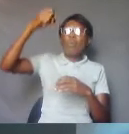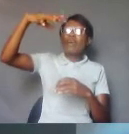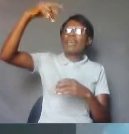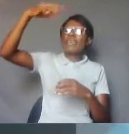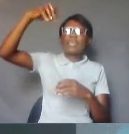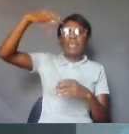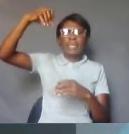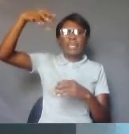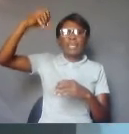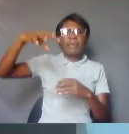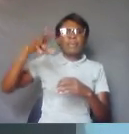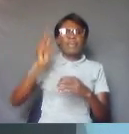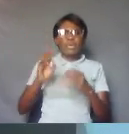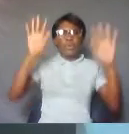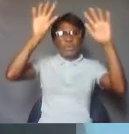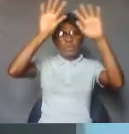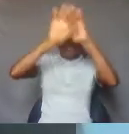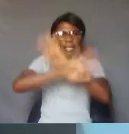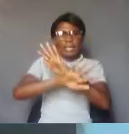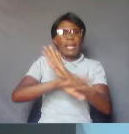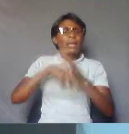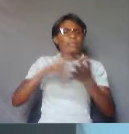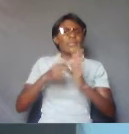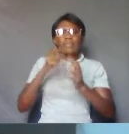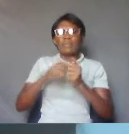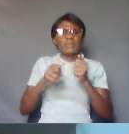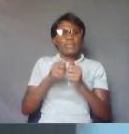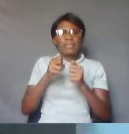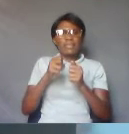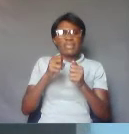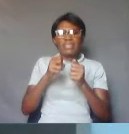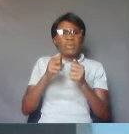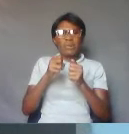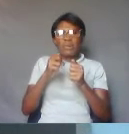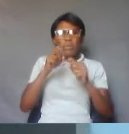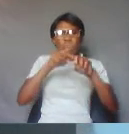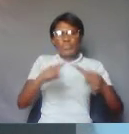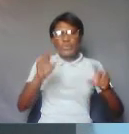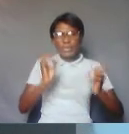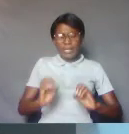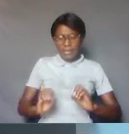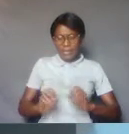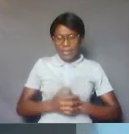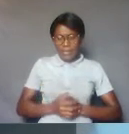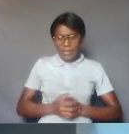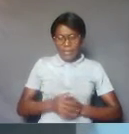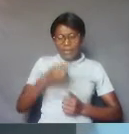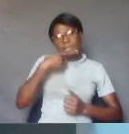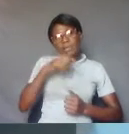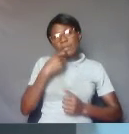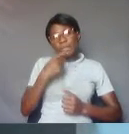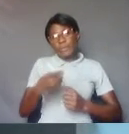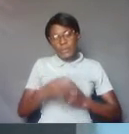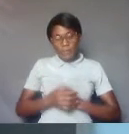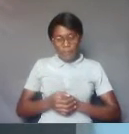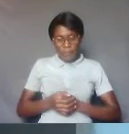are throughout the kind of New Testament narratives. He's also critical of the sort of